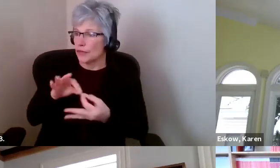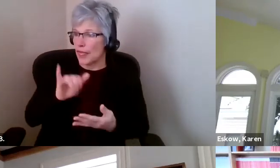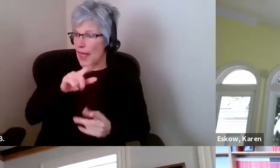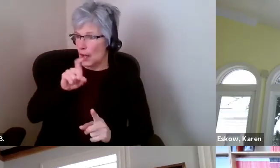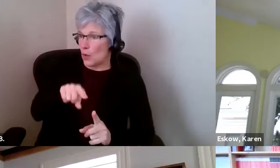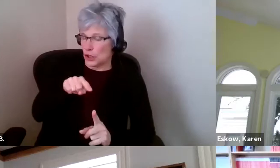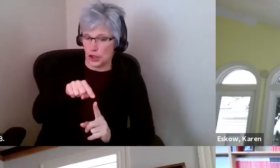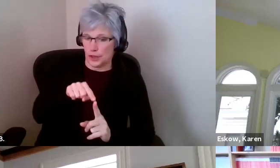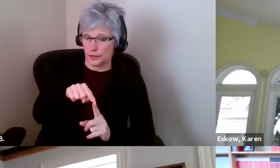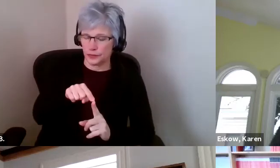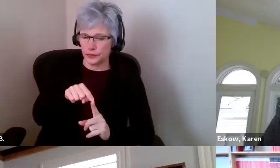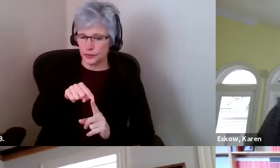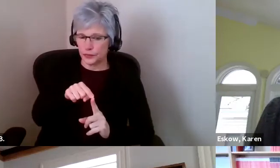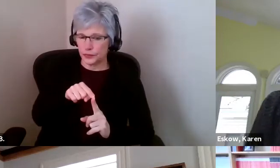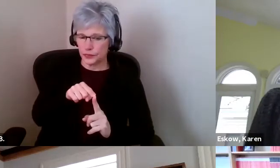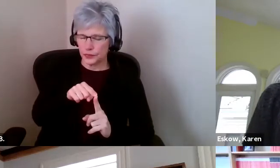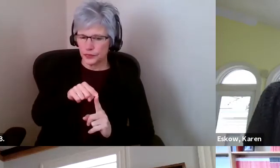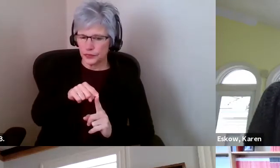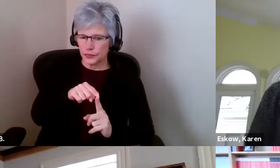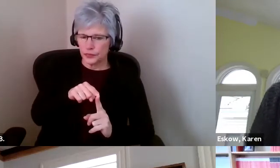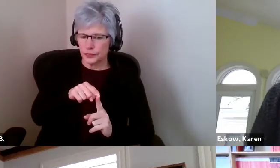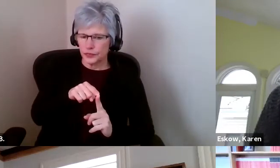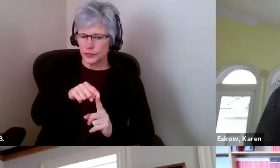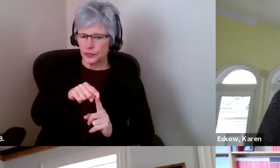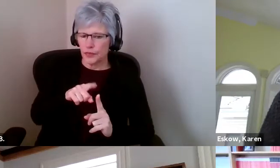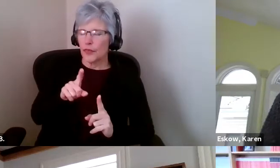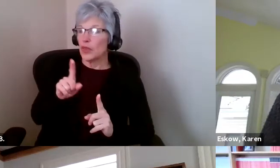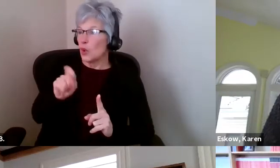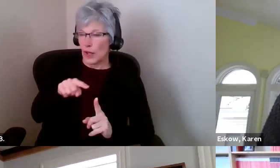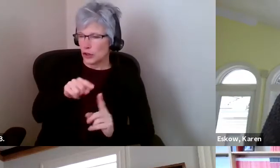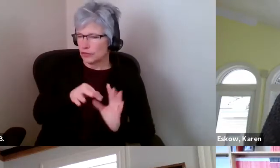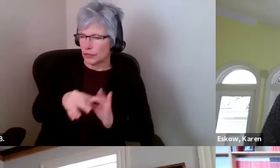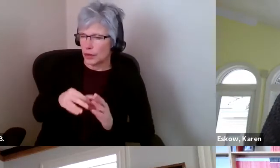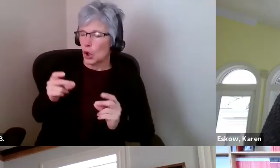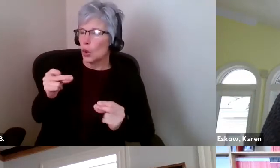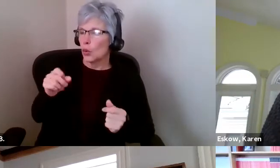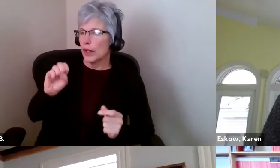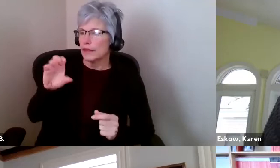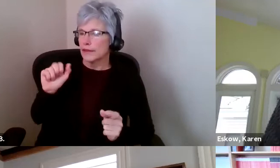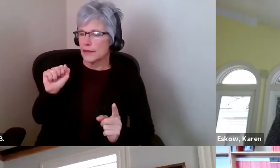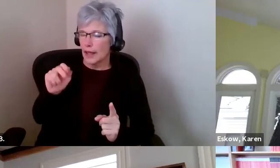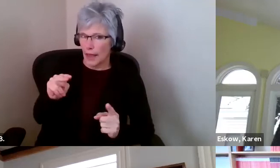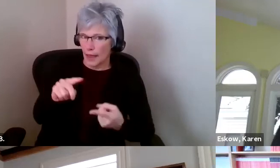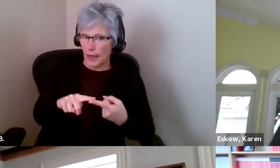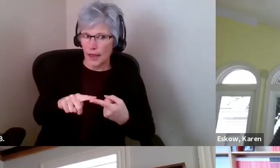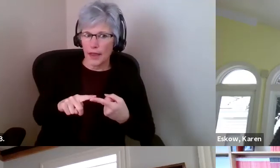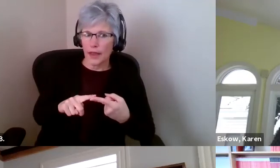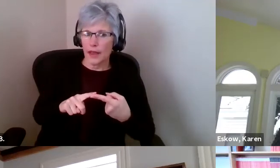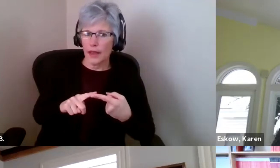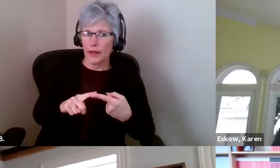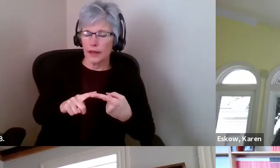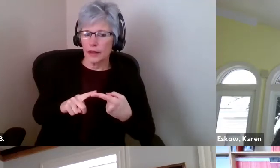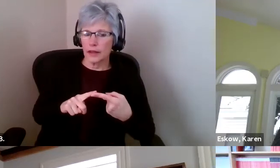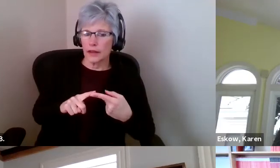think it was pretty much the quick scans. I've got to pull it up on my screen. The quick